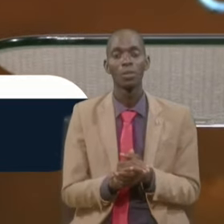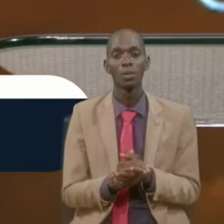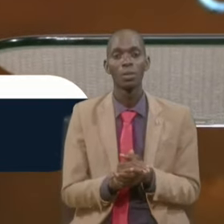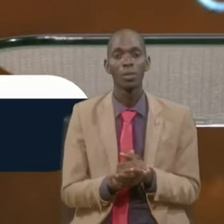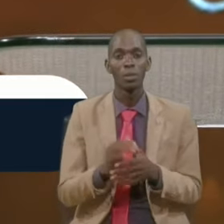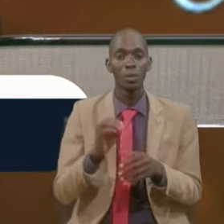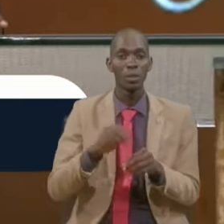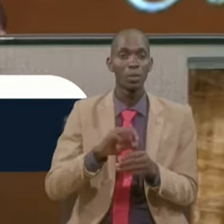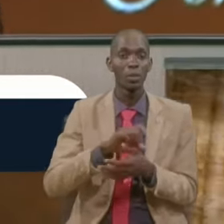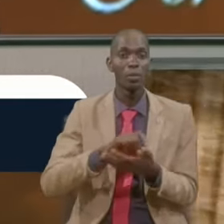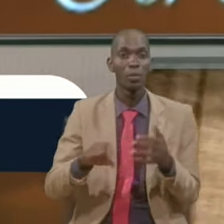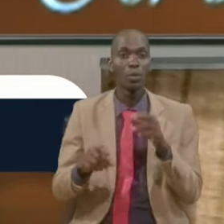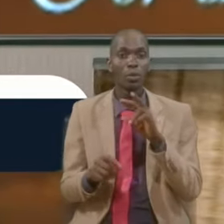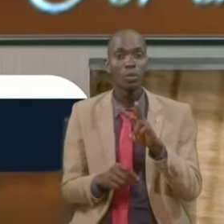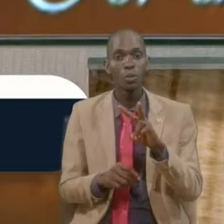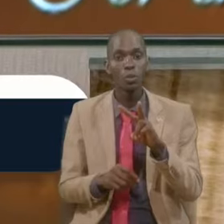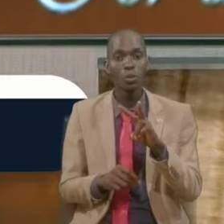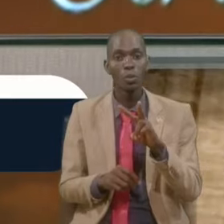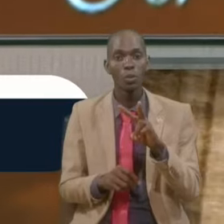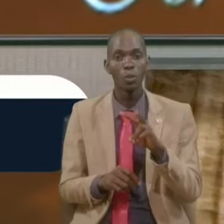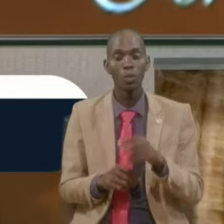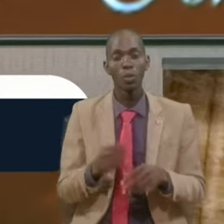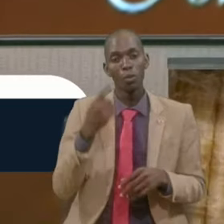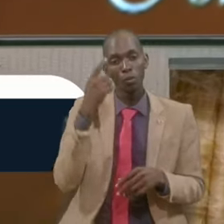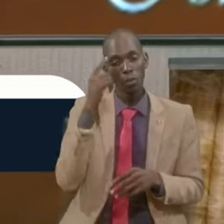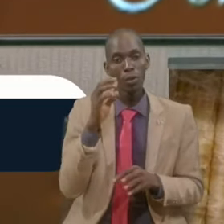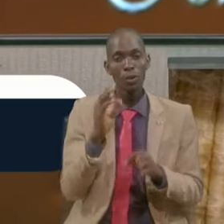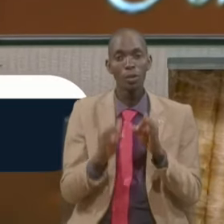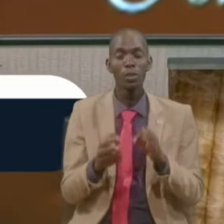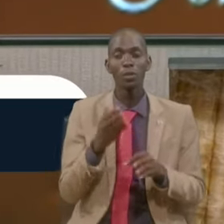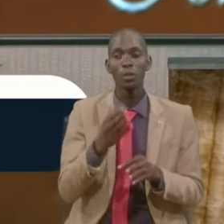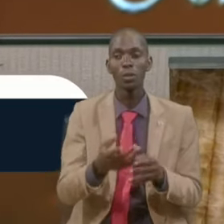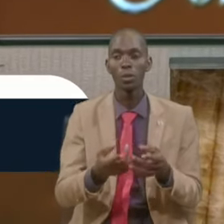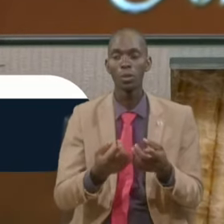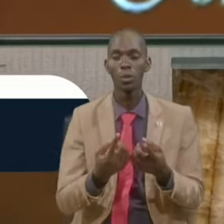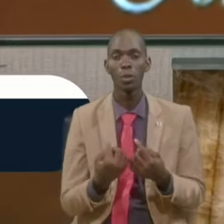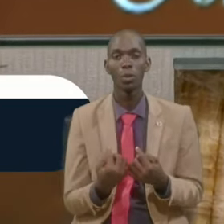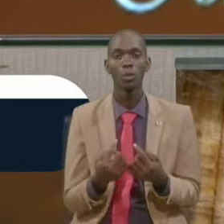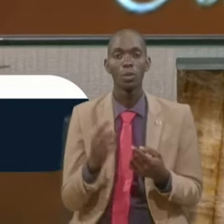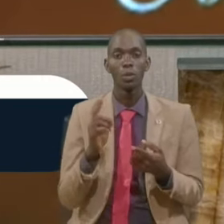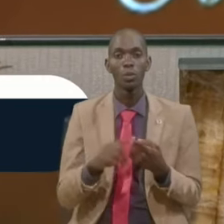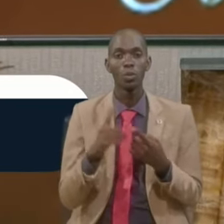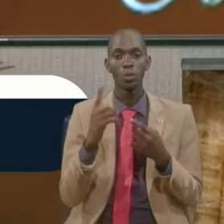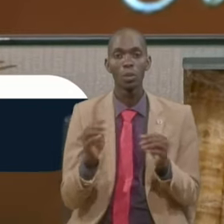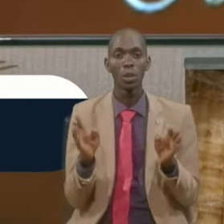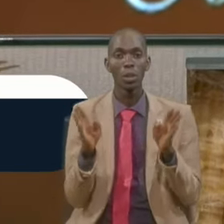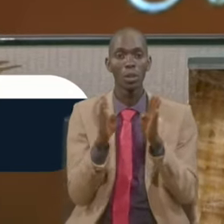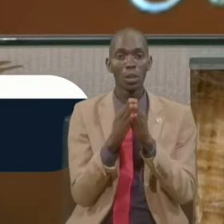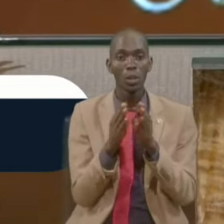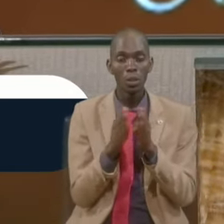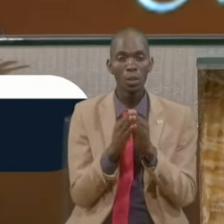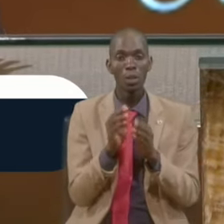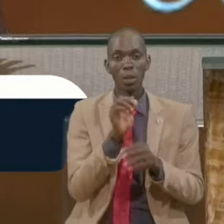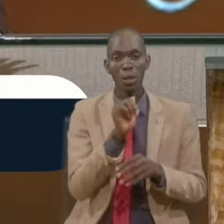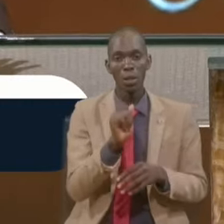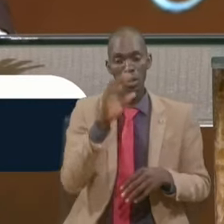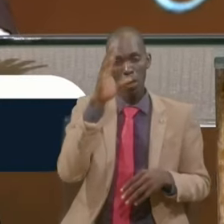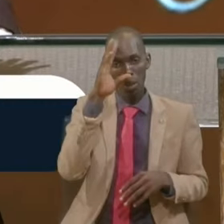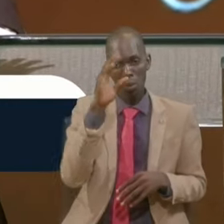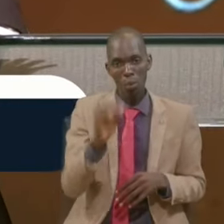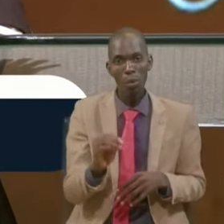it says, for if there come unto your assembly a man with